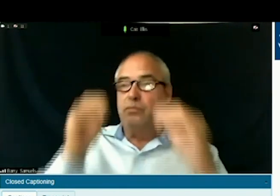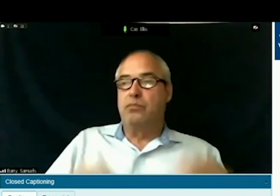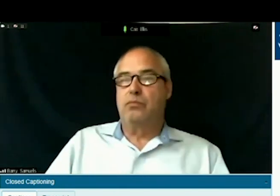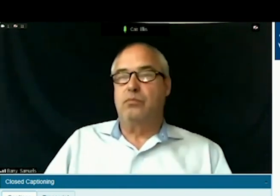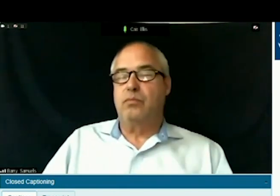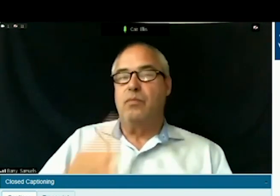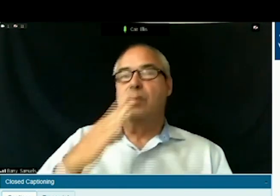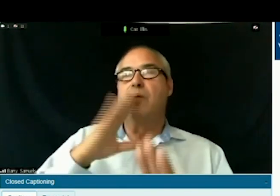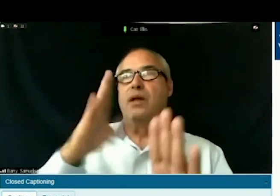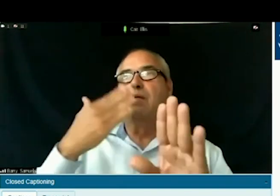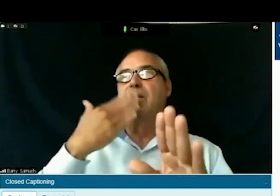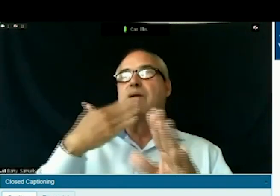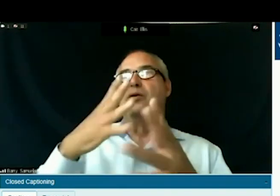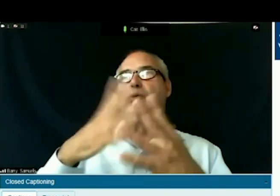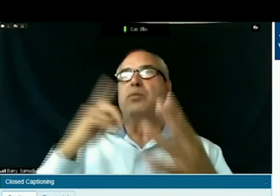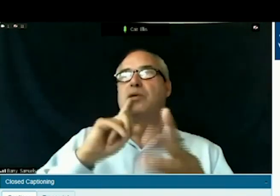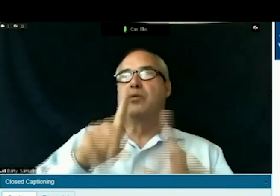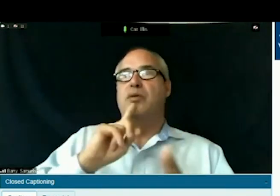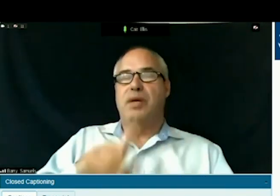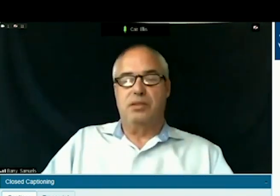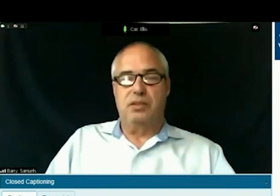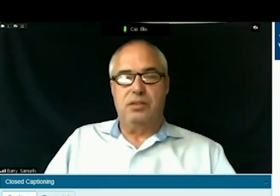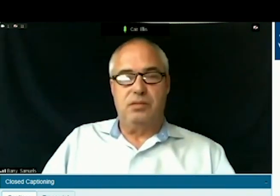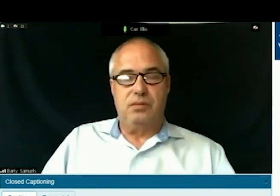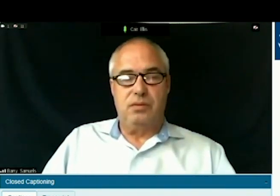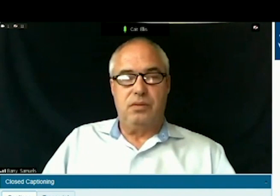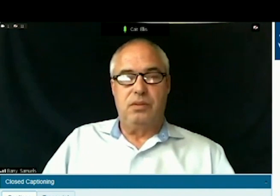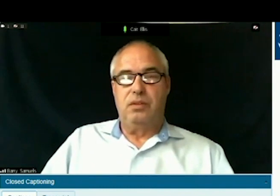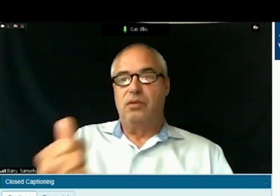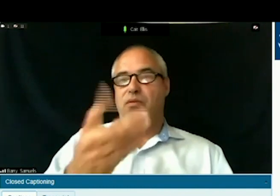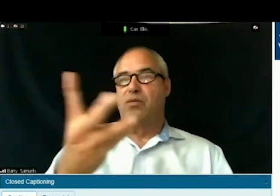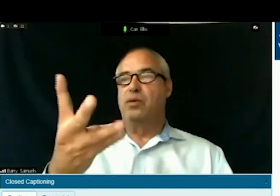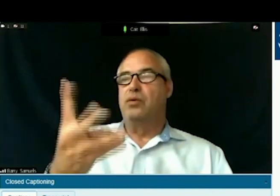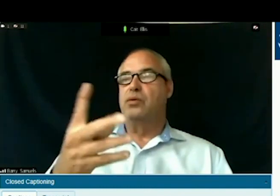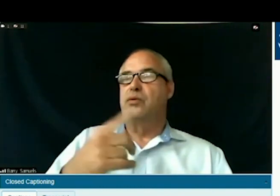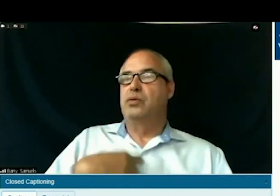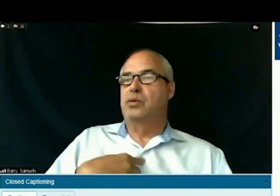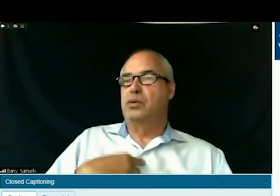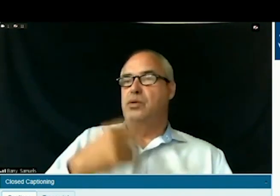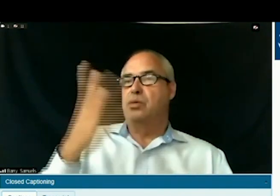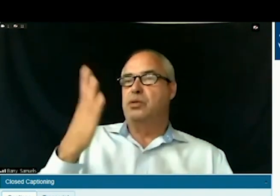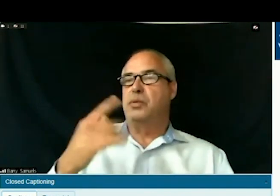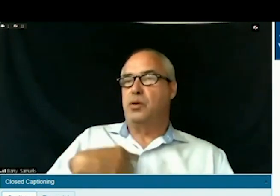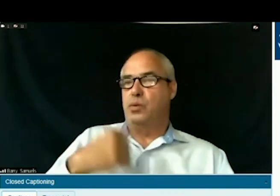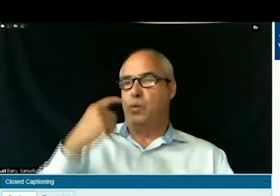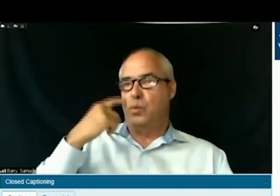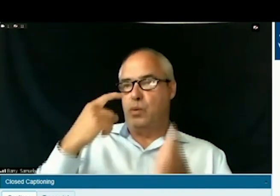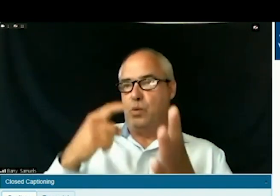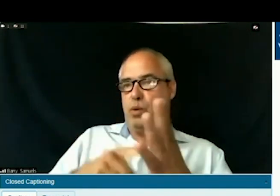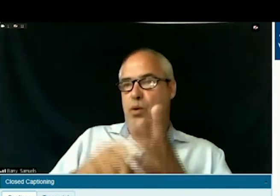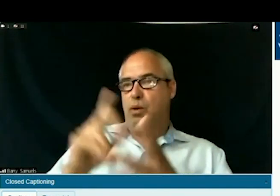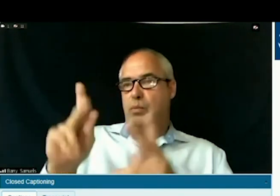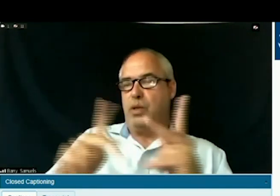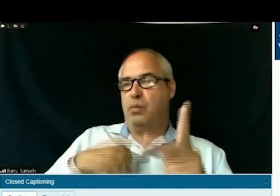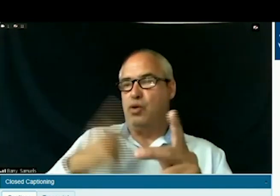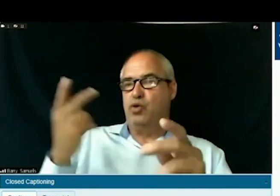Great, thank you so much for those responses. A few of our speakers have noted that many people joined the